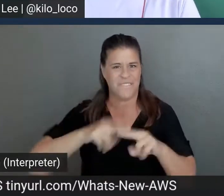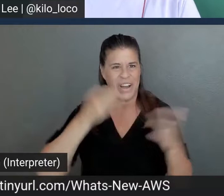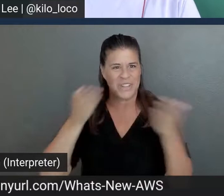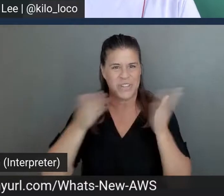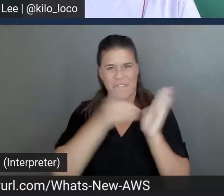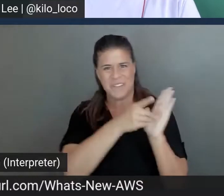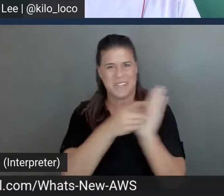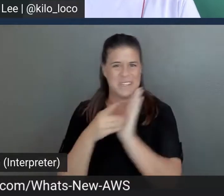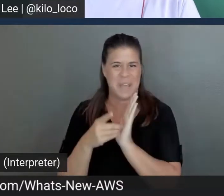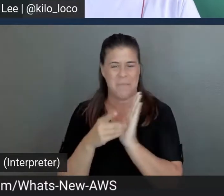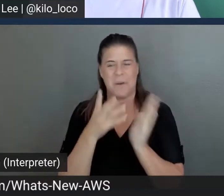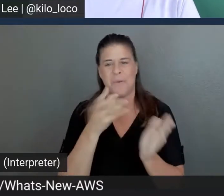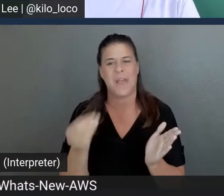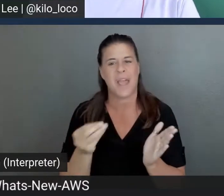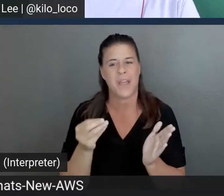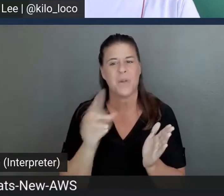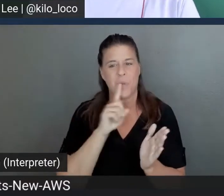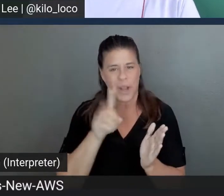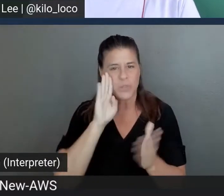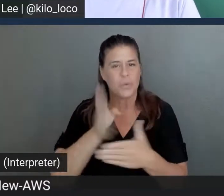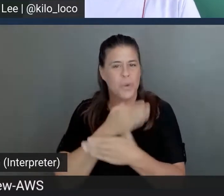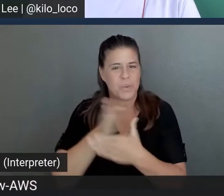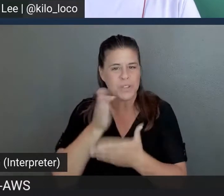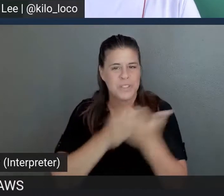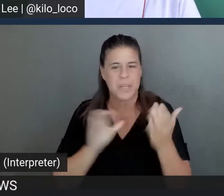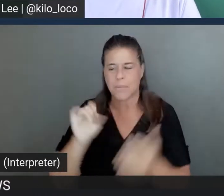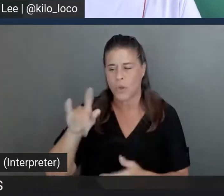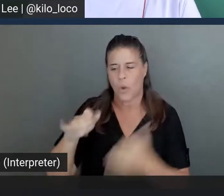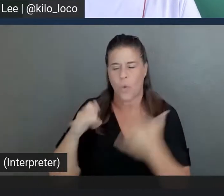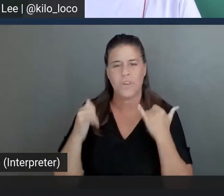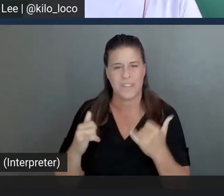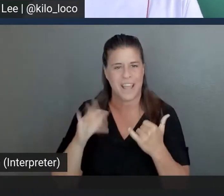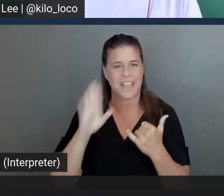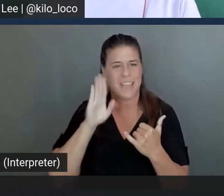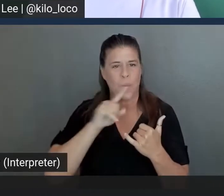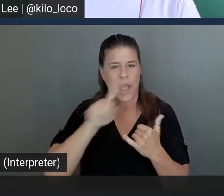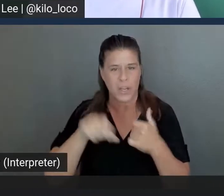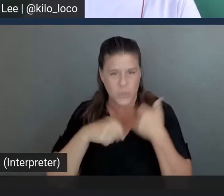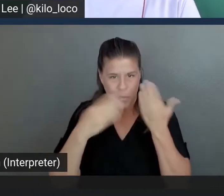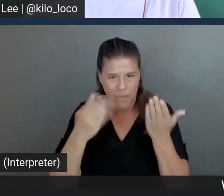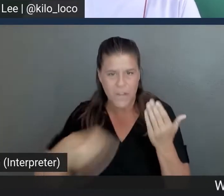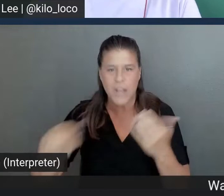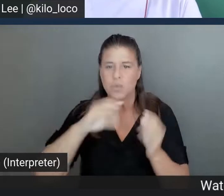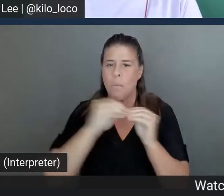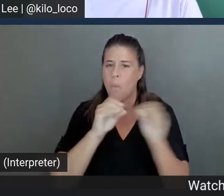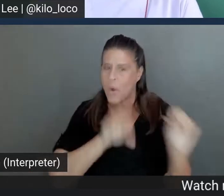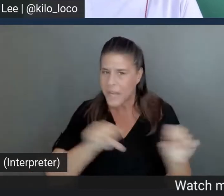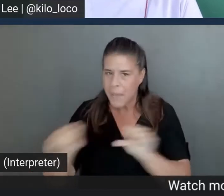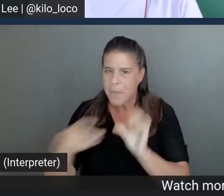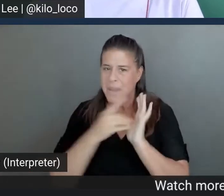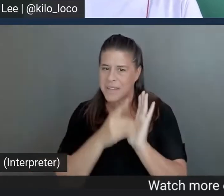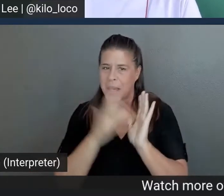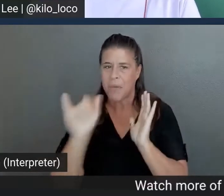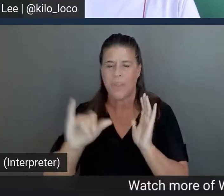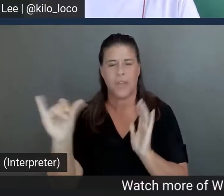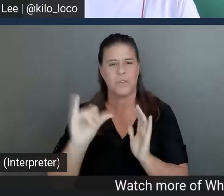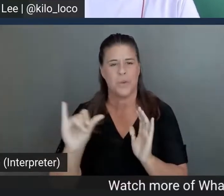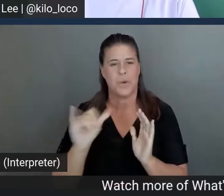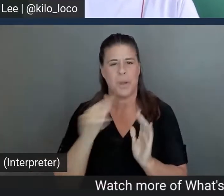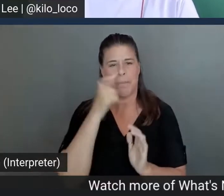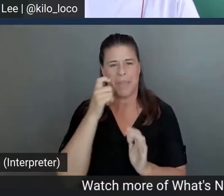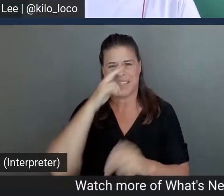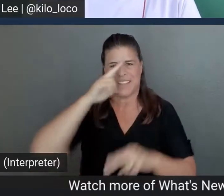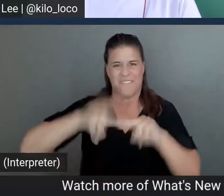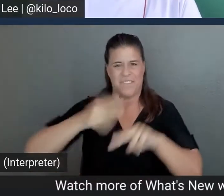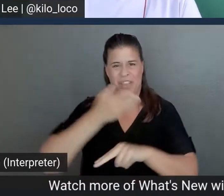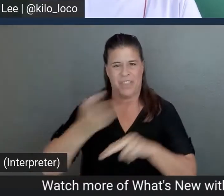demo, and we're actually going to share some code today that actually gives you even more capability to demo it, because the fun thing